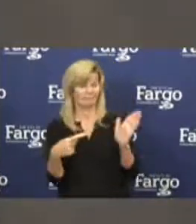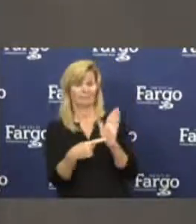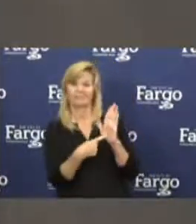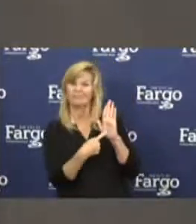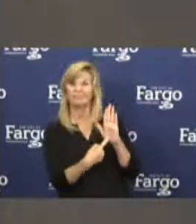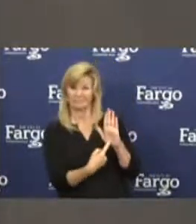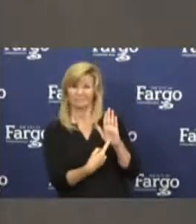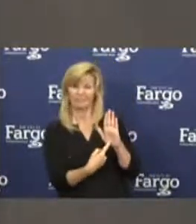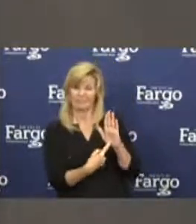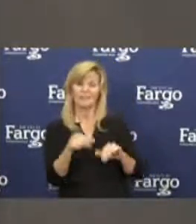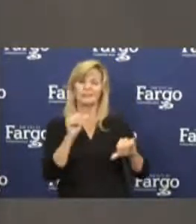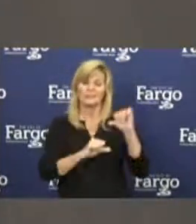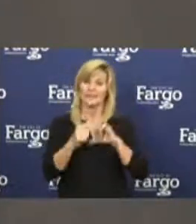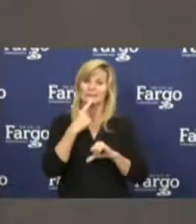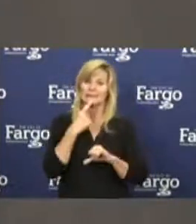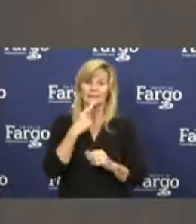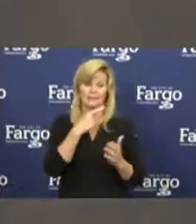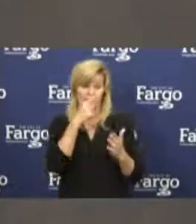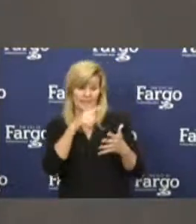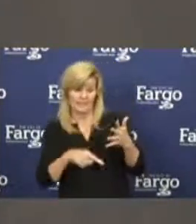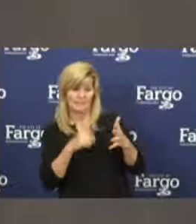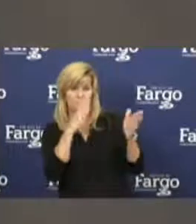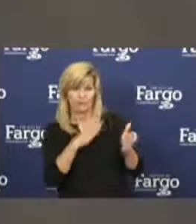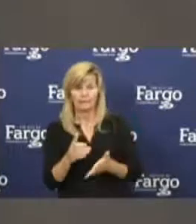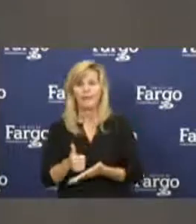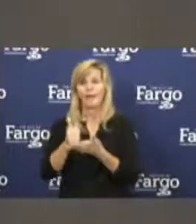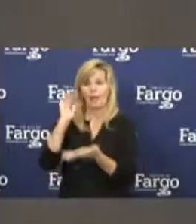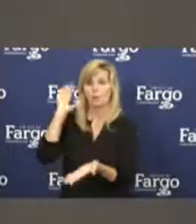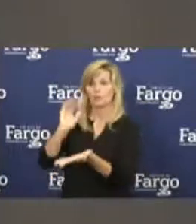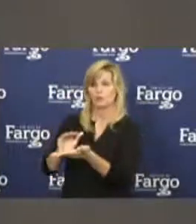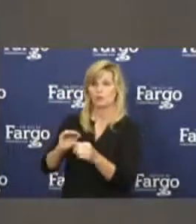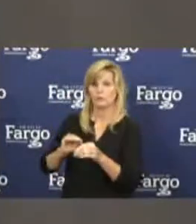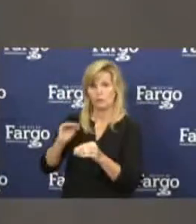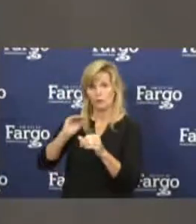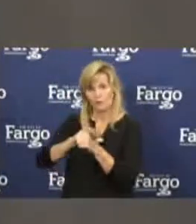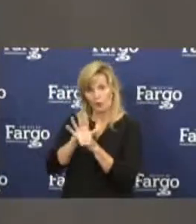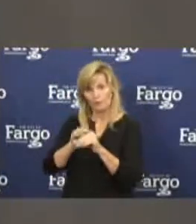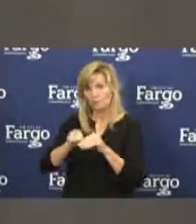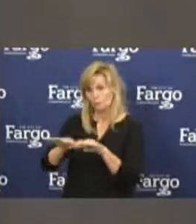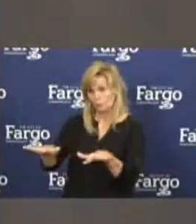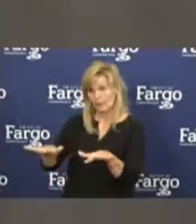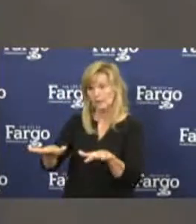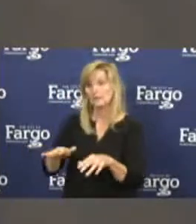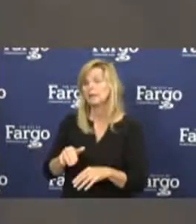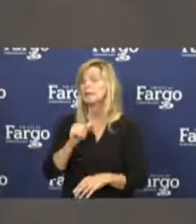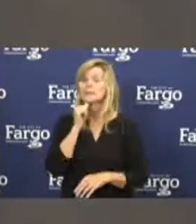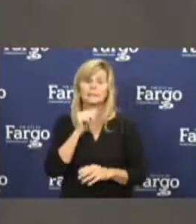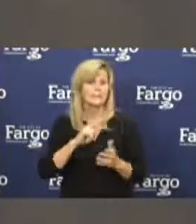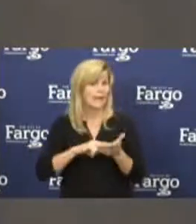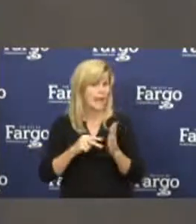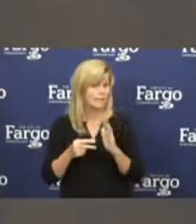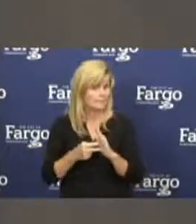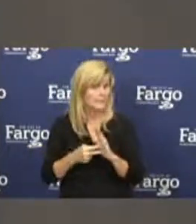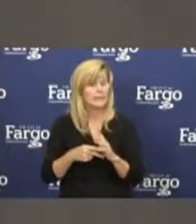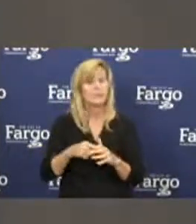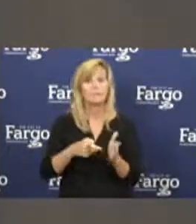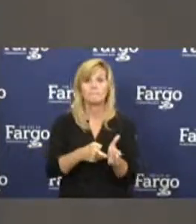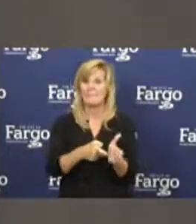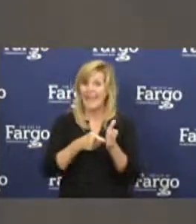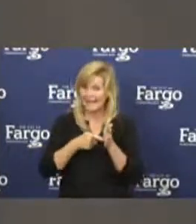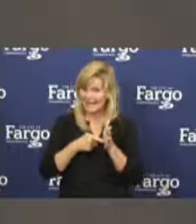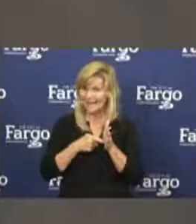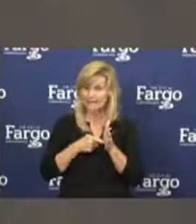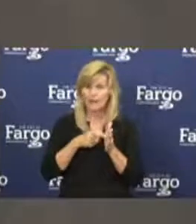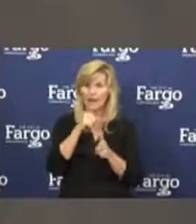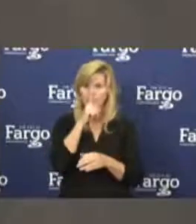has shown that these strategies play an important role in decreasing the spread of COVID. This doesn't necessarily have to mean mandates.